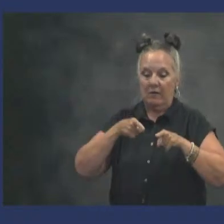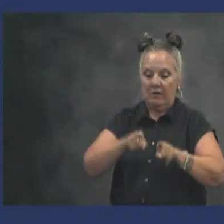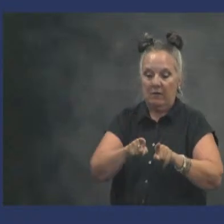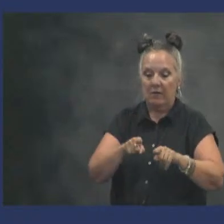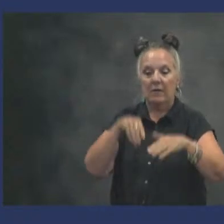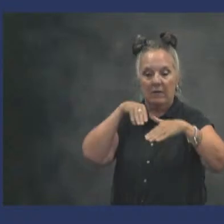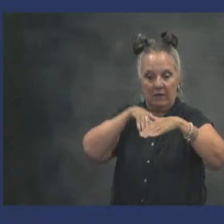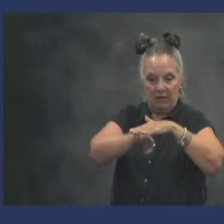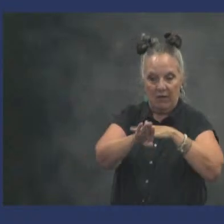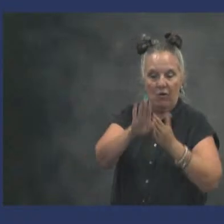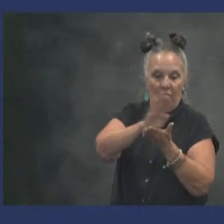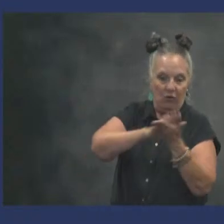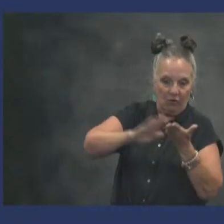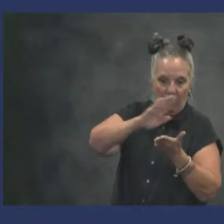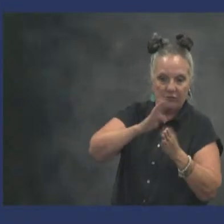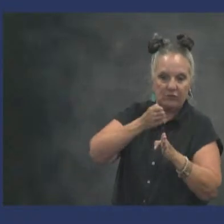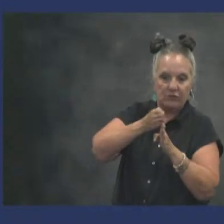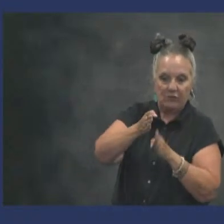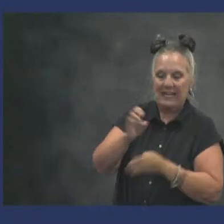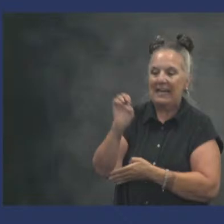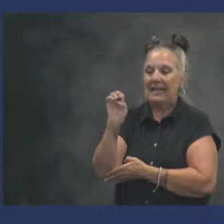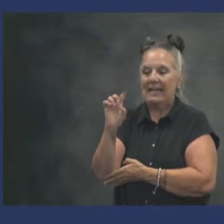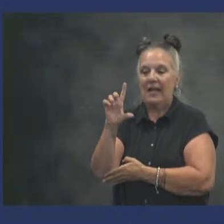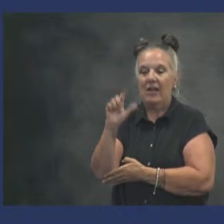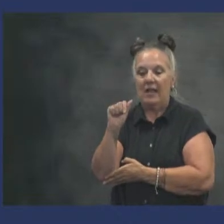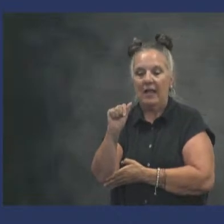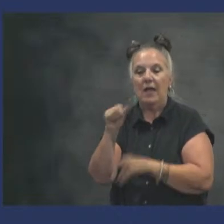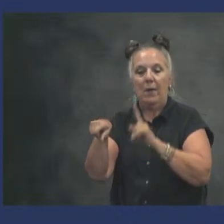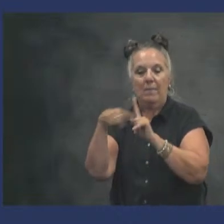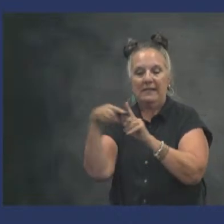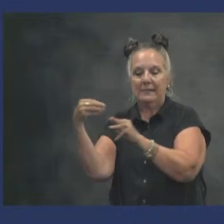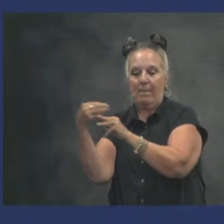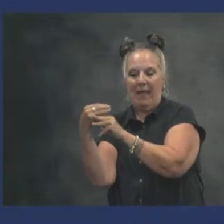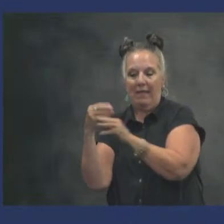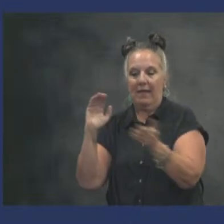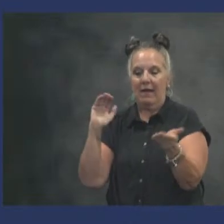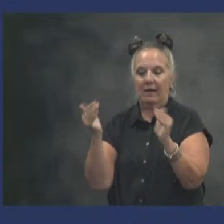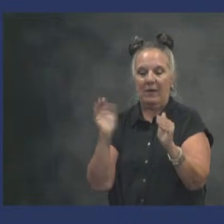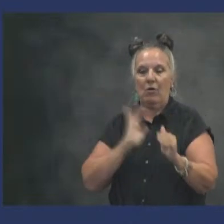and career readiness standards in ELA and math compared to